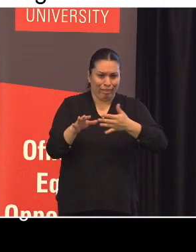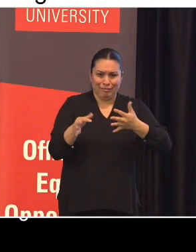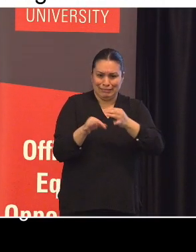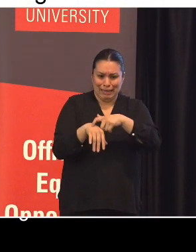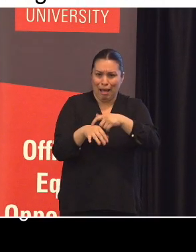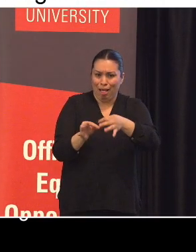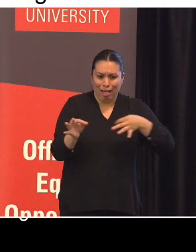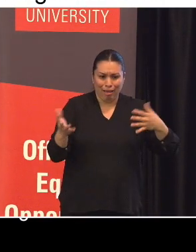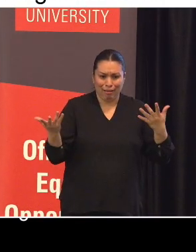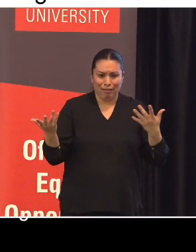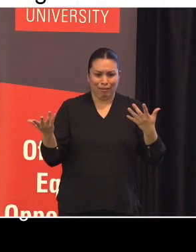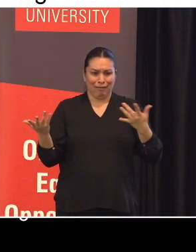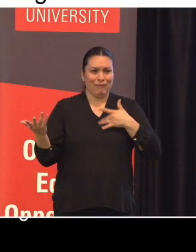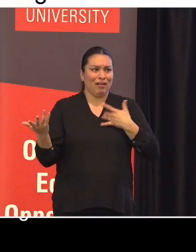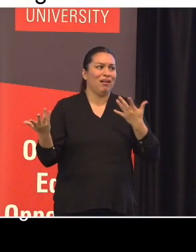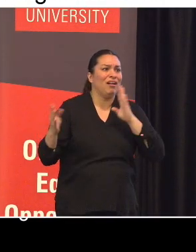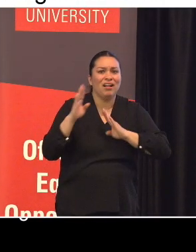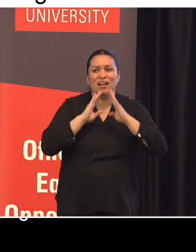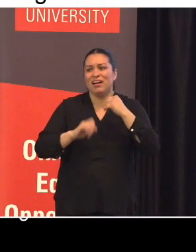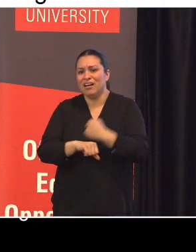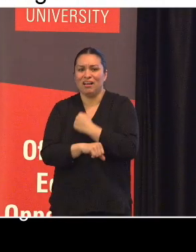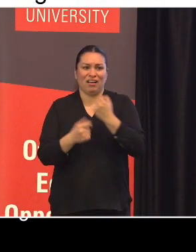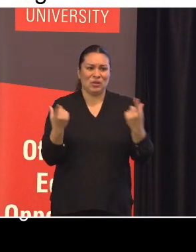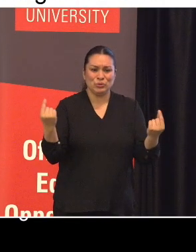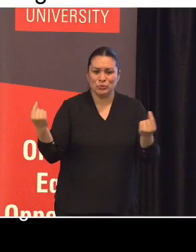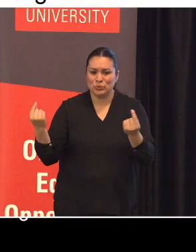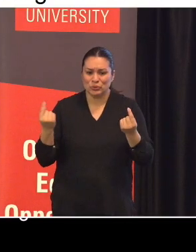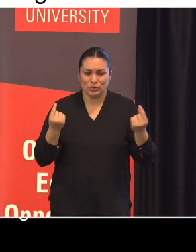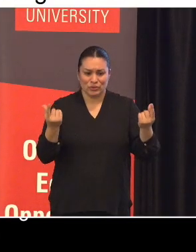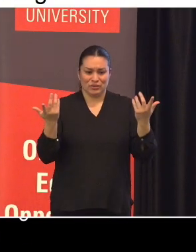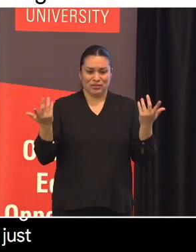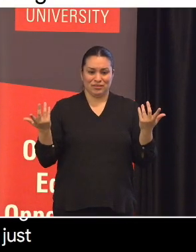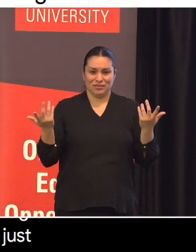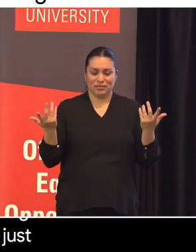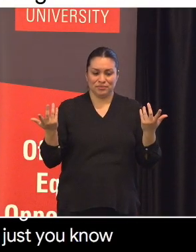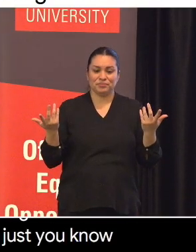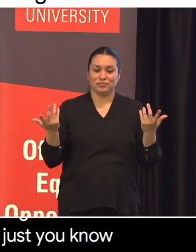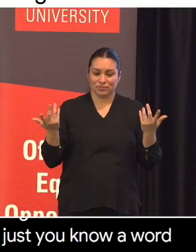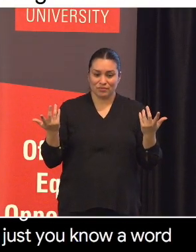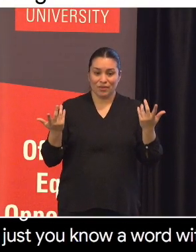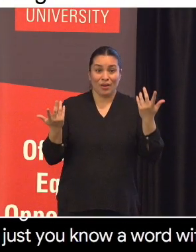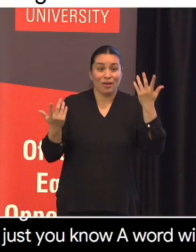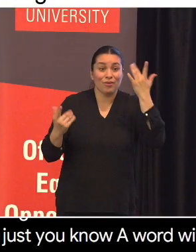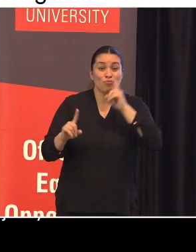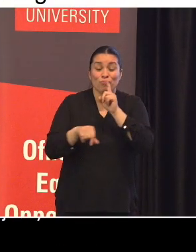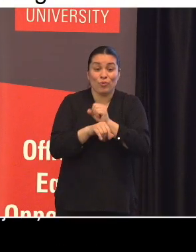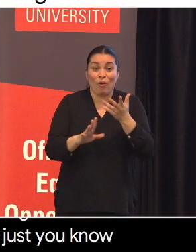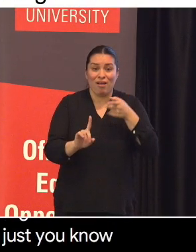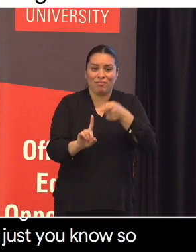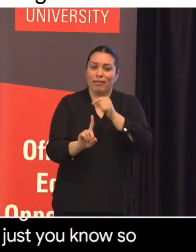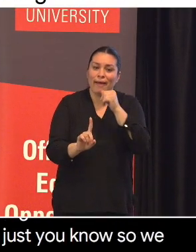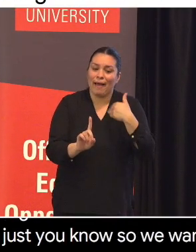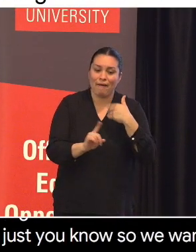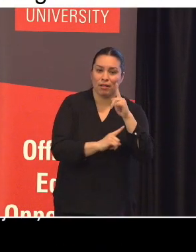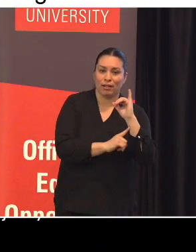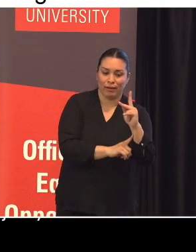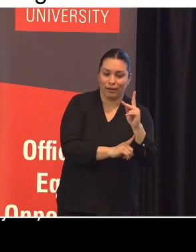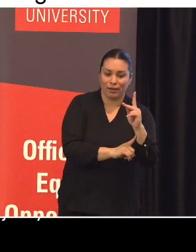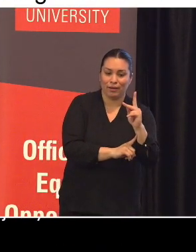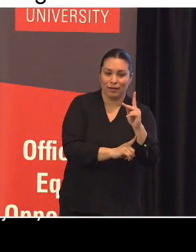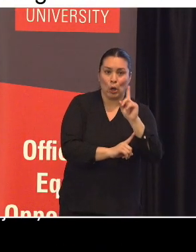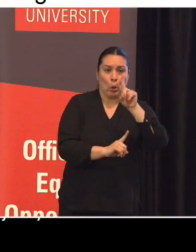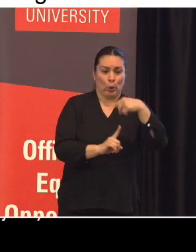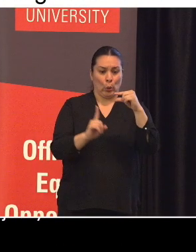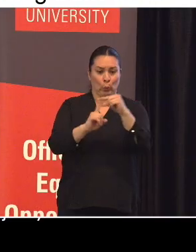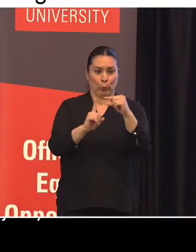probably frustrated, but that was never meant to be a link. It was just, a word with emphasis. So we want to do whatever we can